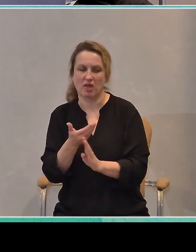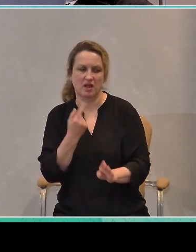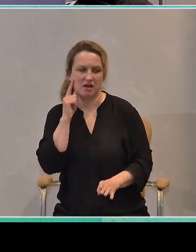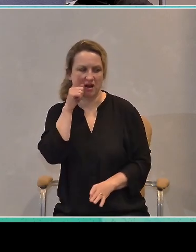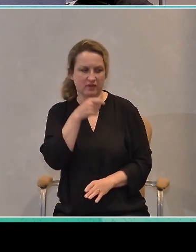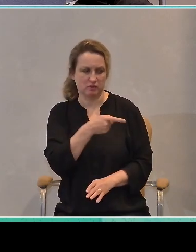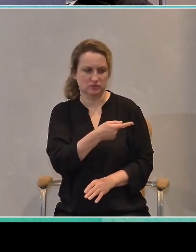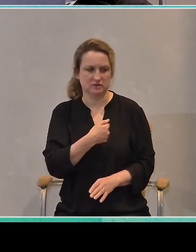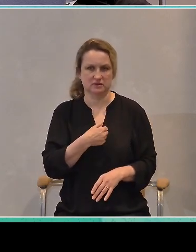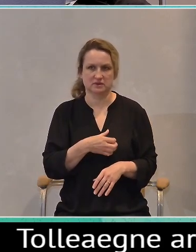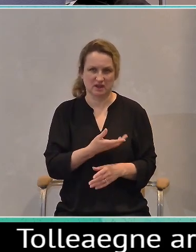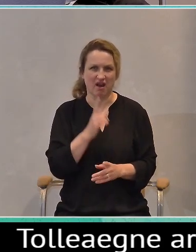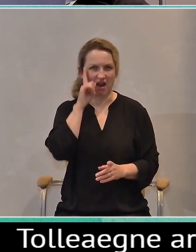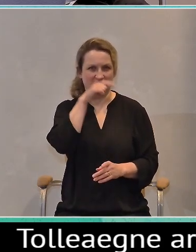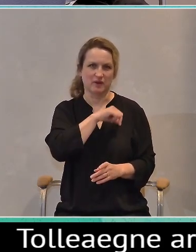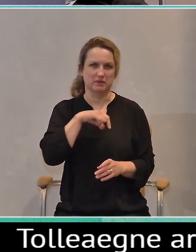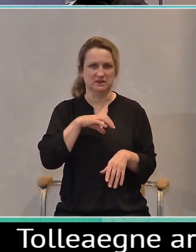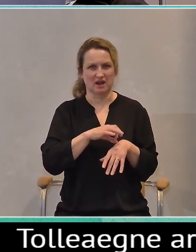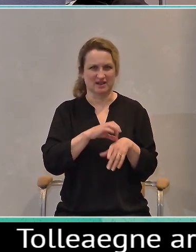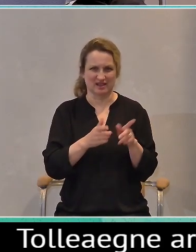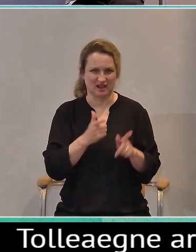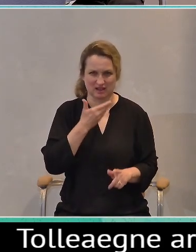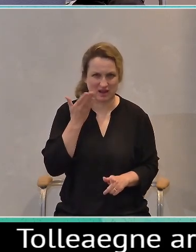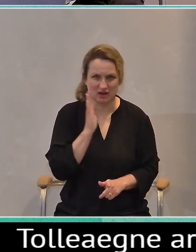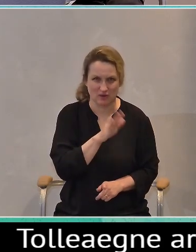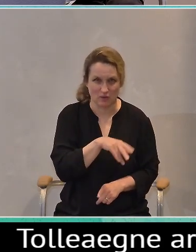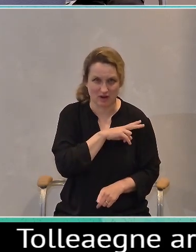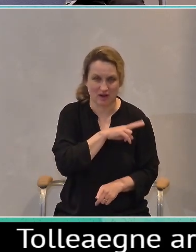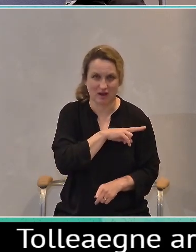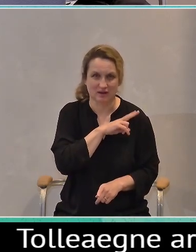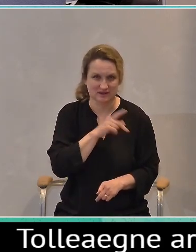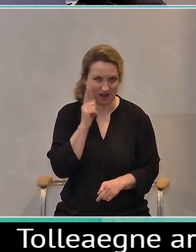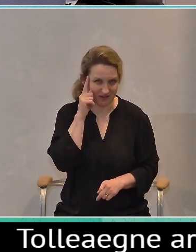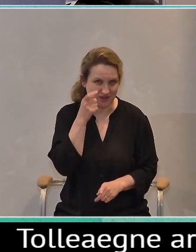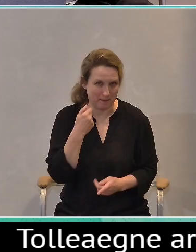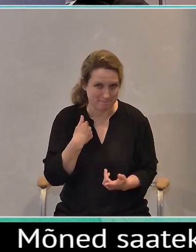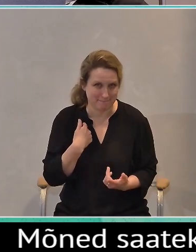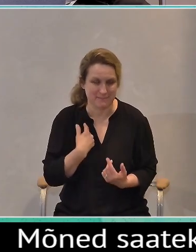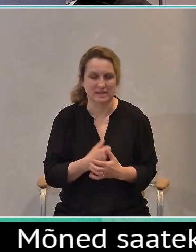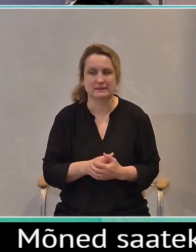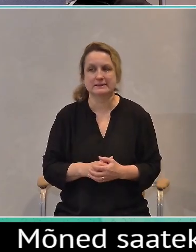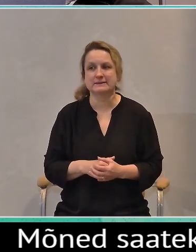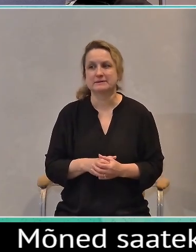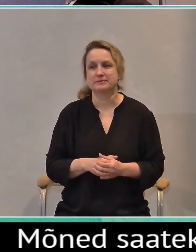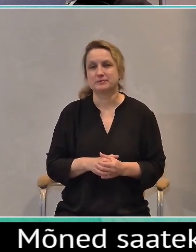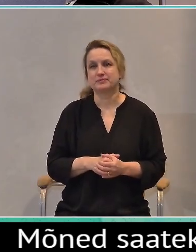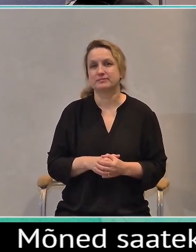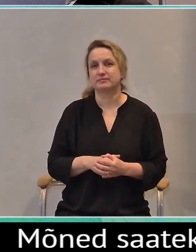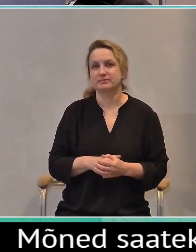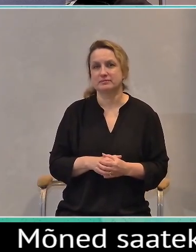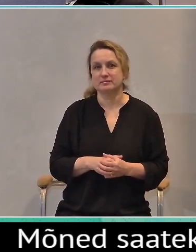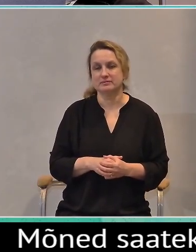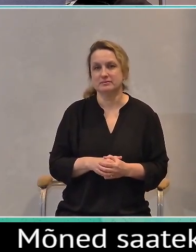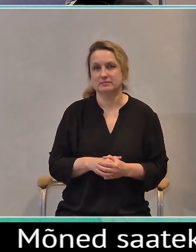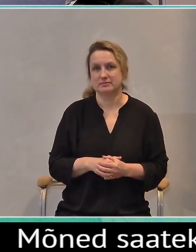but he didn't really take me seriously and thought that I was really anxious to get a referral, and I was